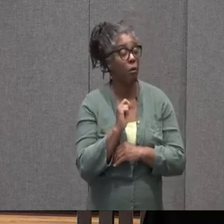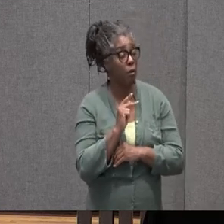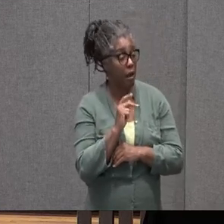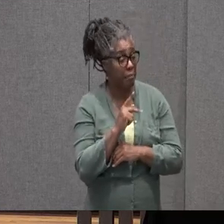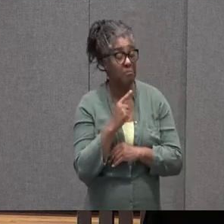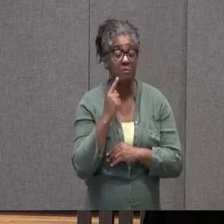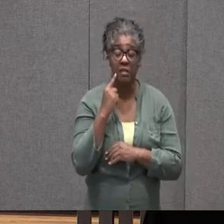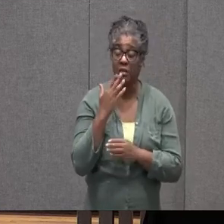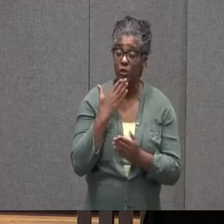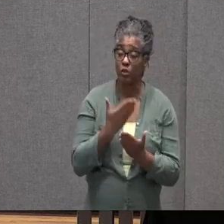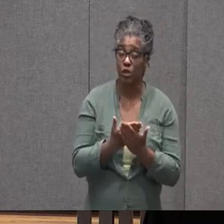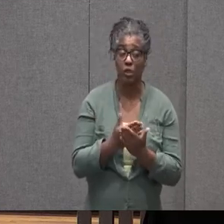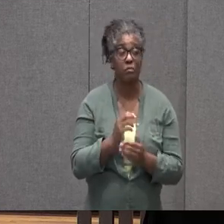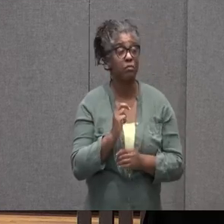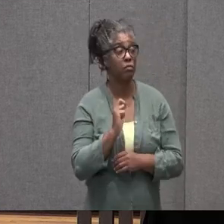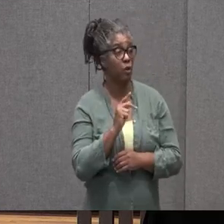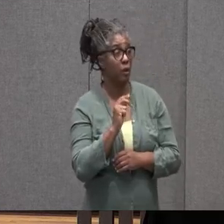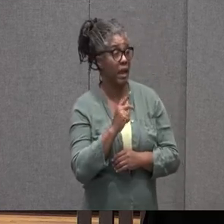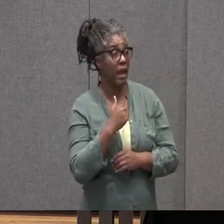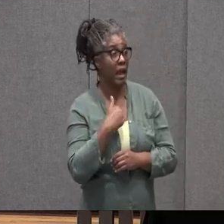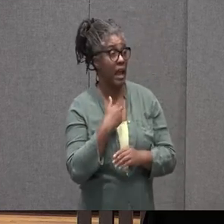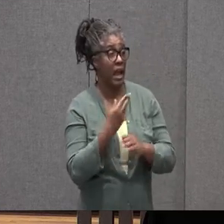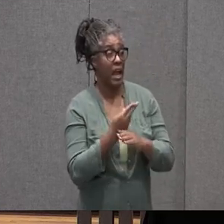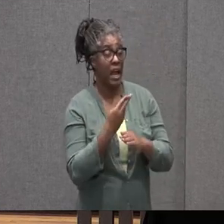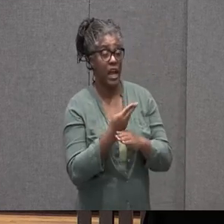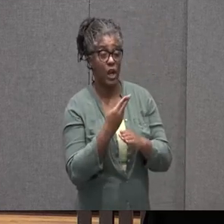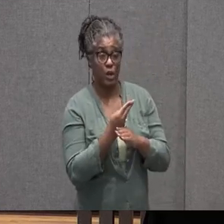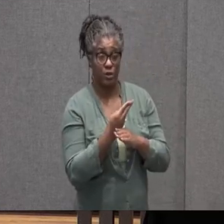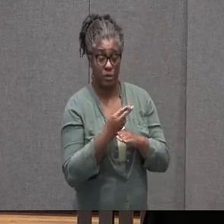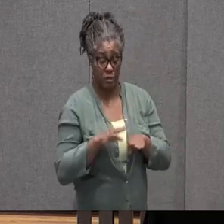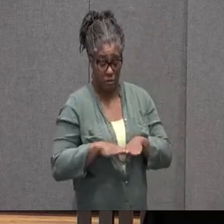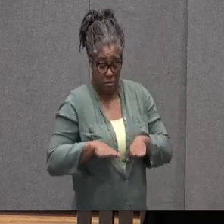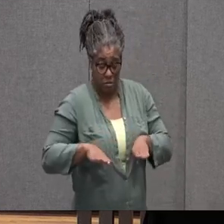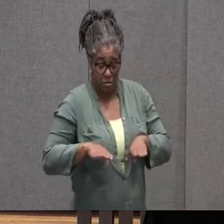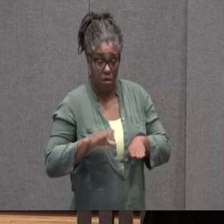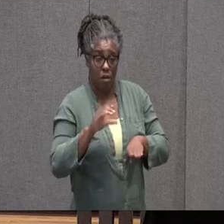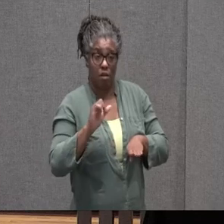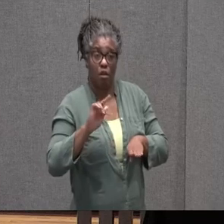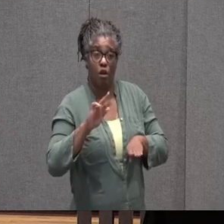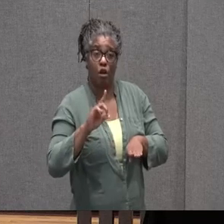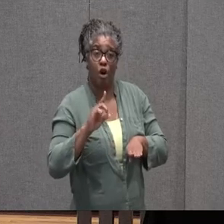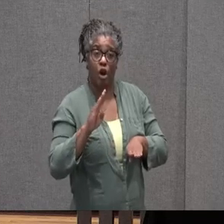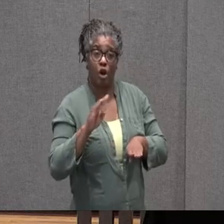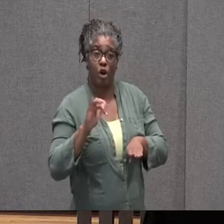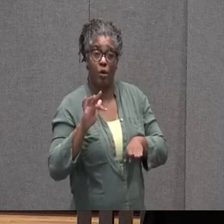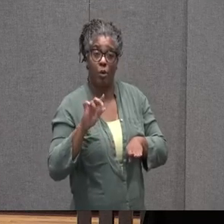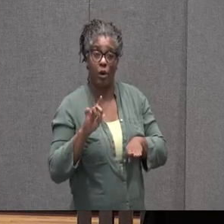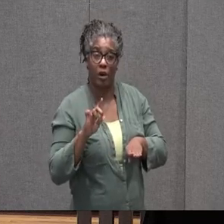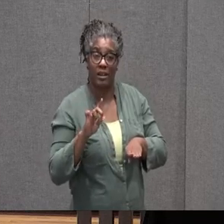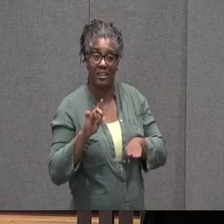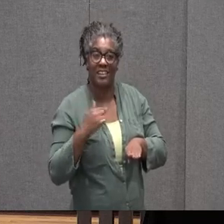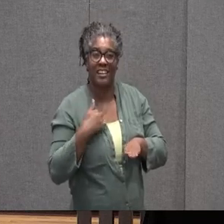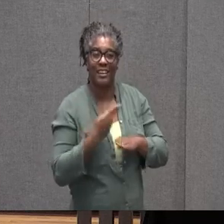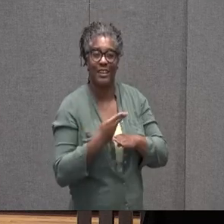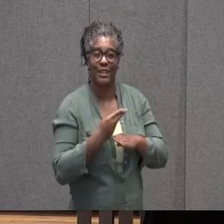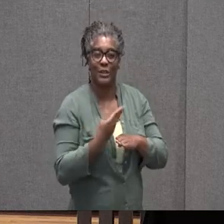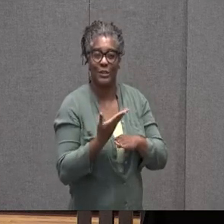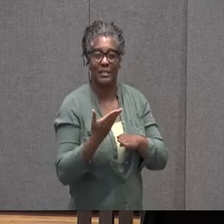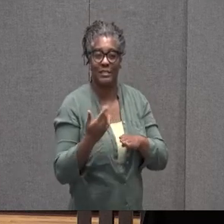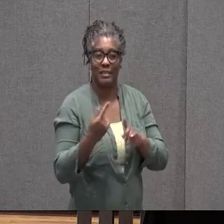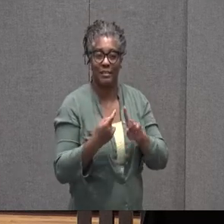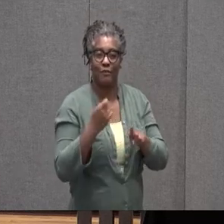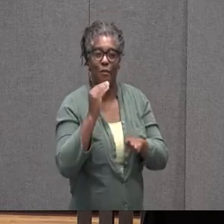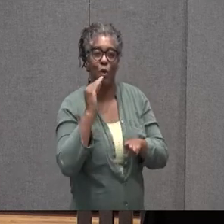good, you know? Okay. I just used a piece of cardboard, basically. Wow. I'm trying to find things at home because I don't want to go to the